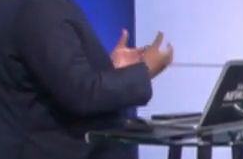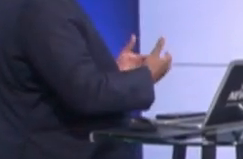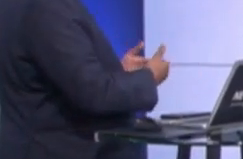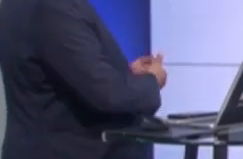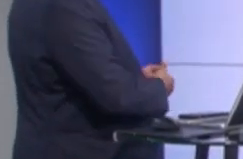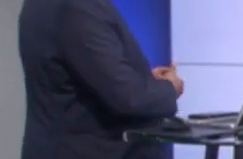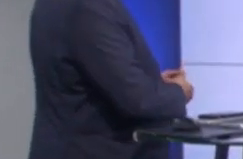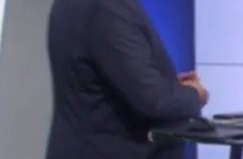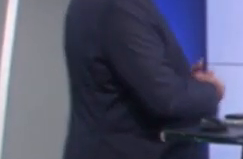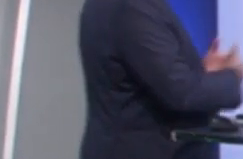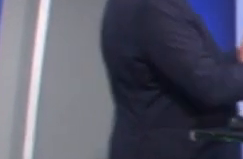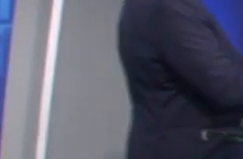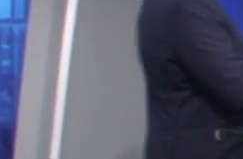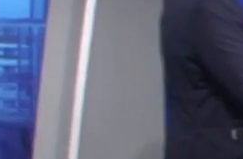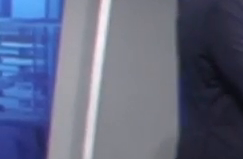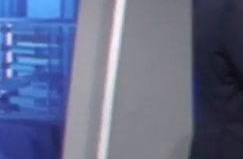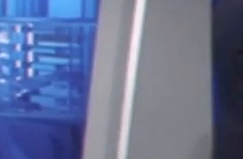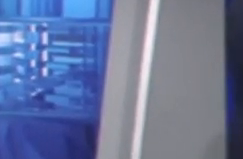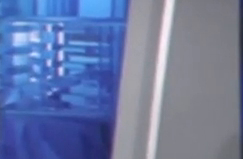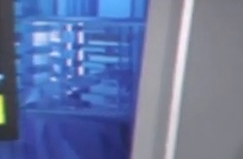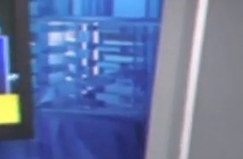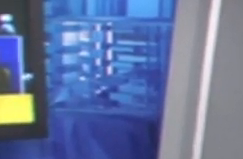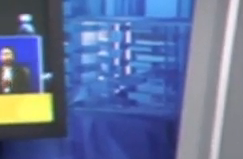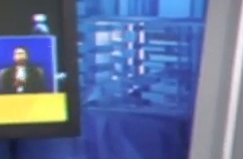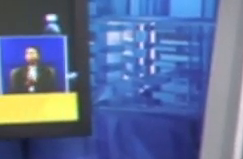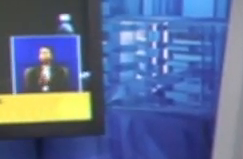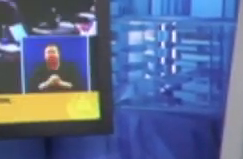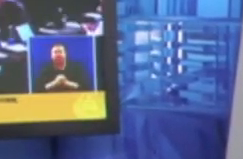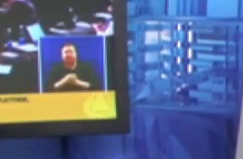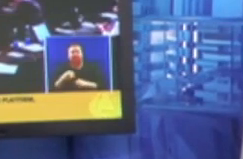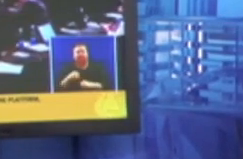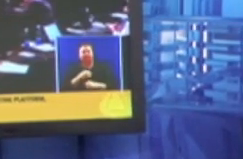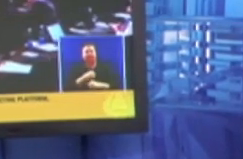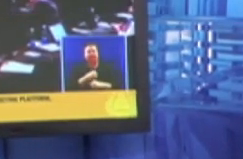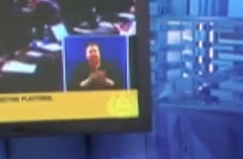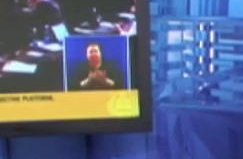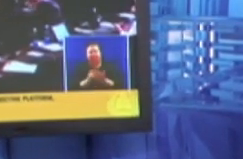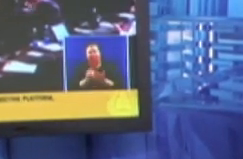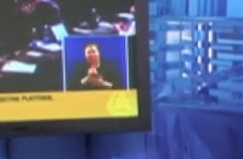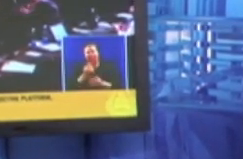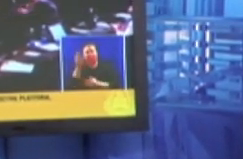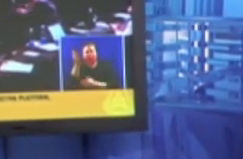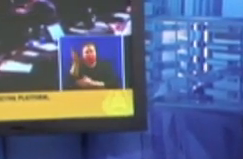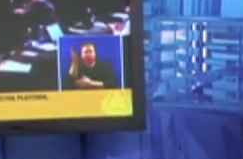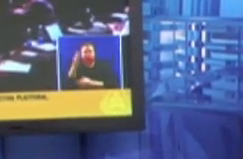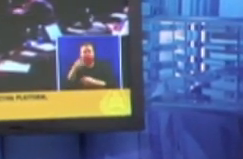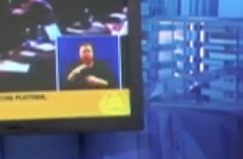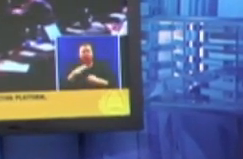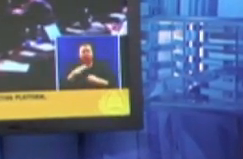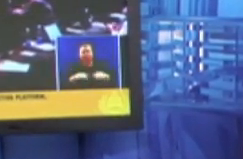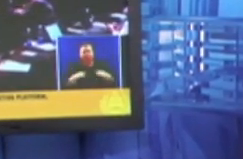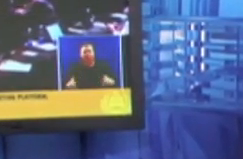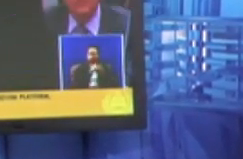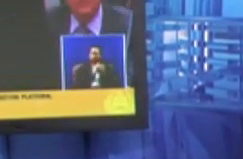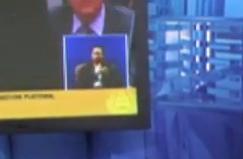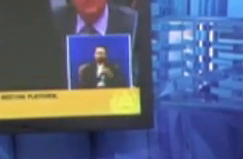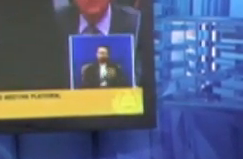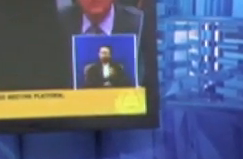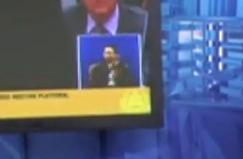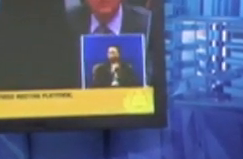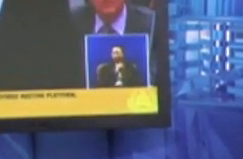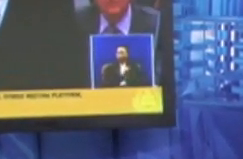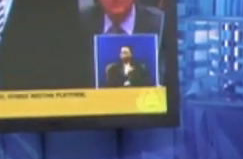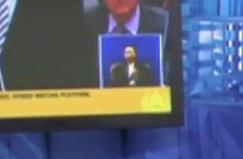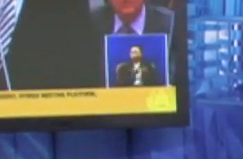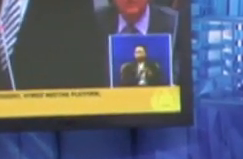you'd agreed to find a way to force his hand and hold him accountable. How